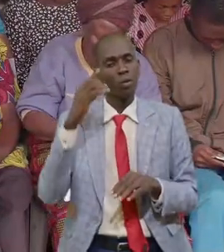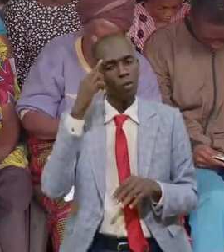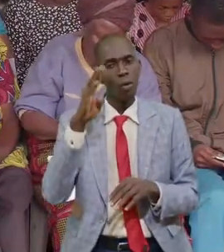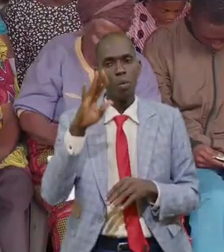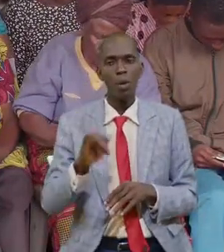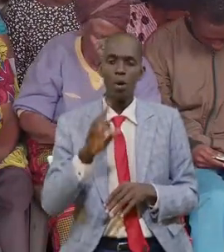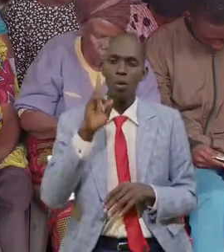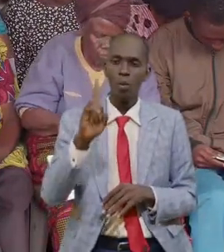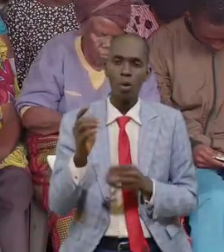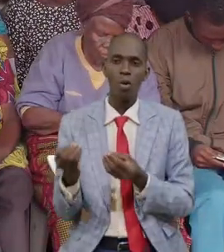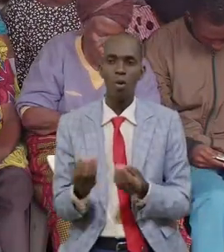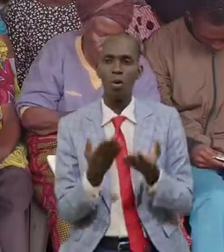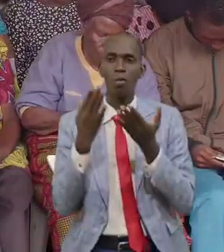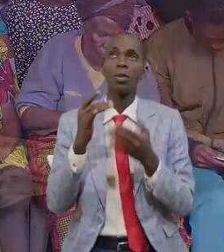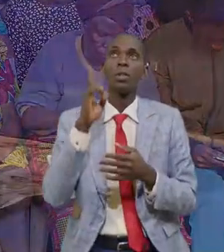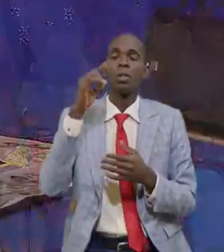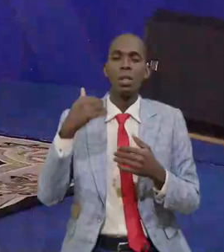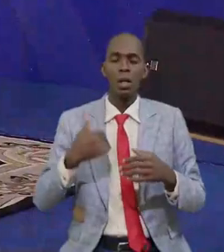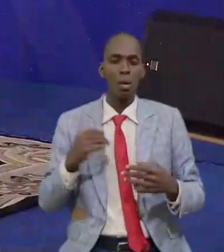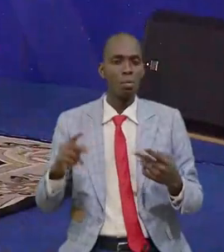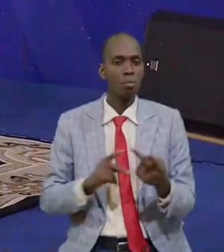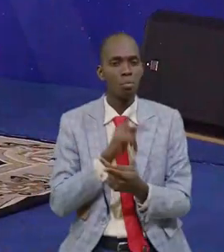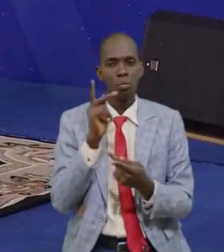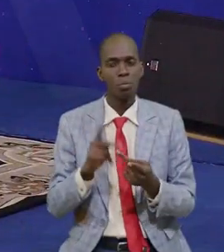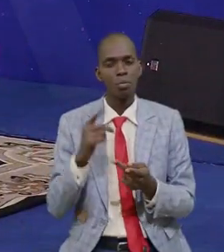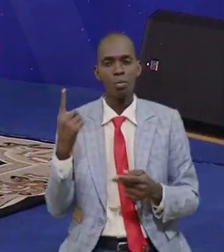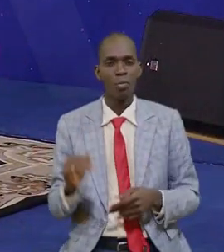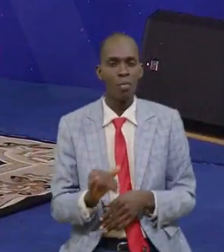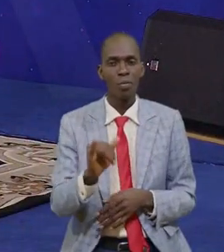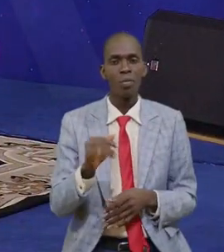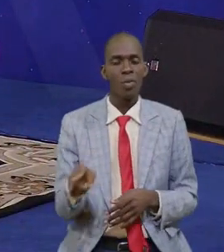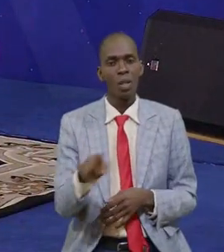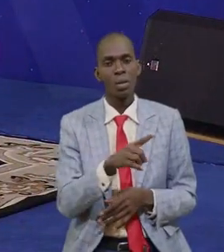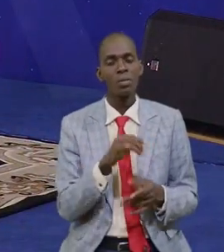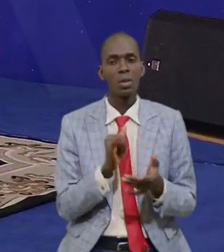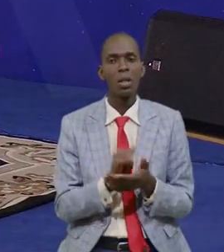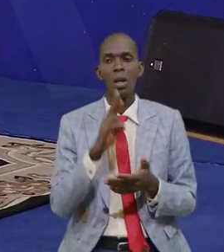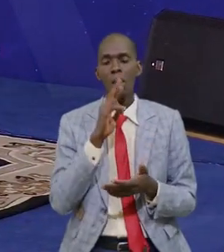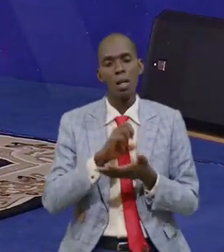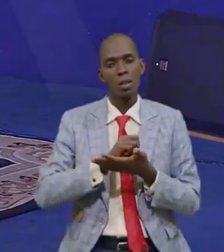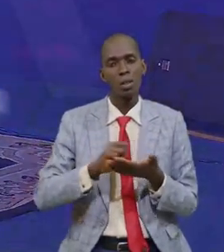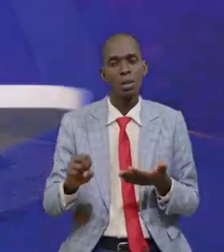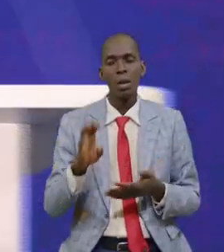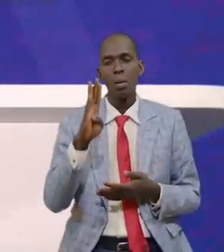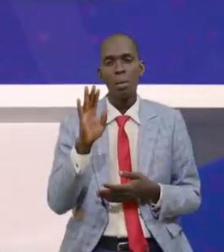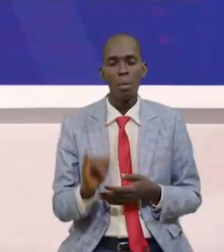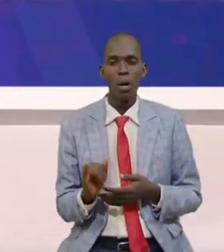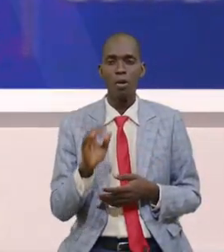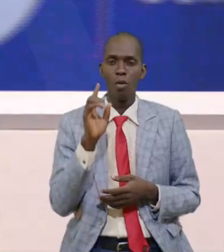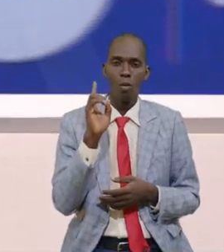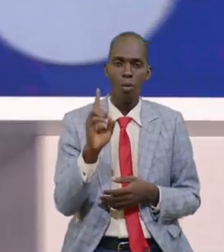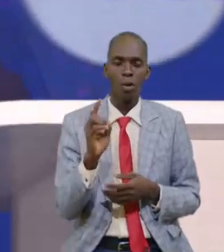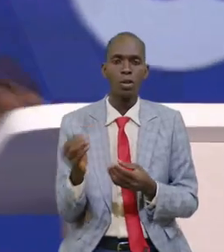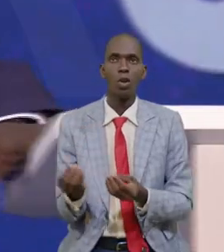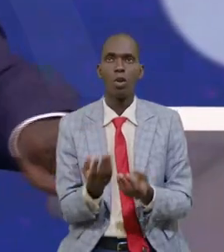he has perfected forever them that are sanctified. By one